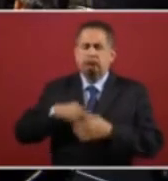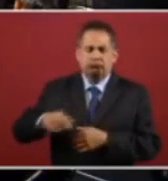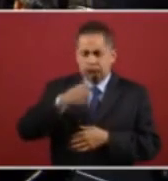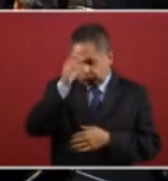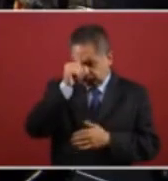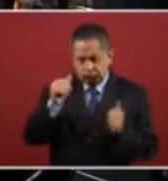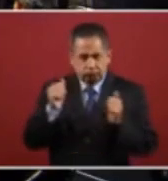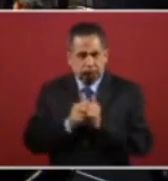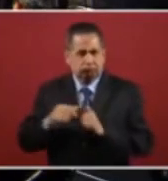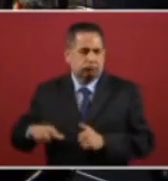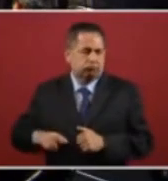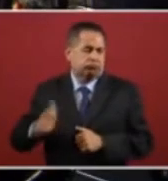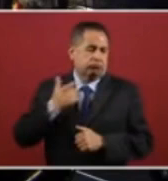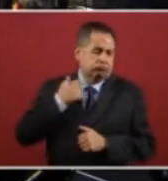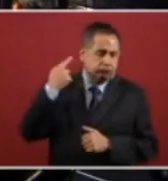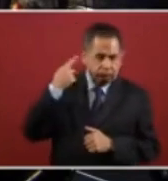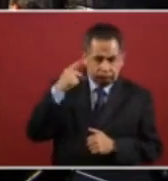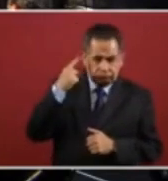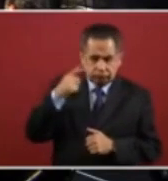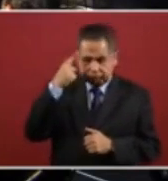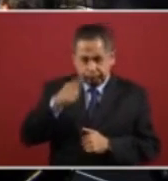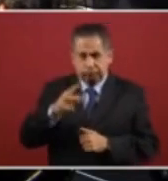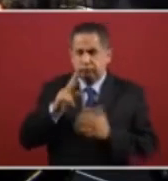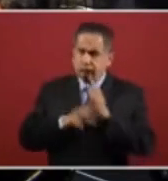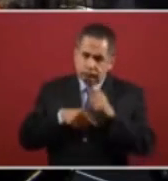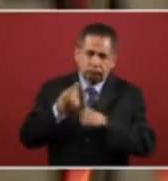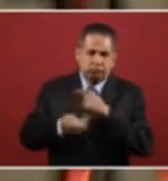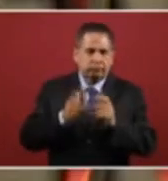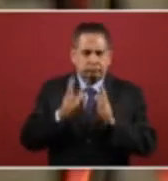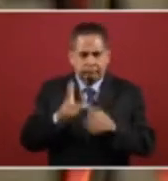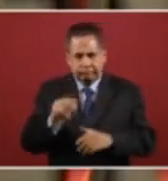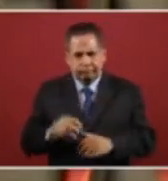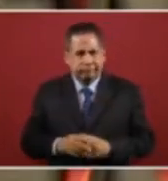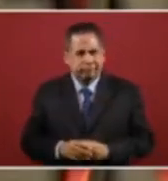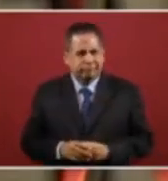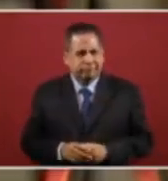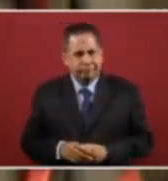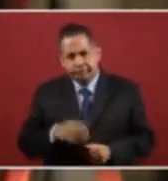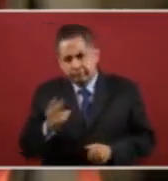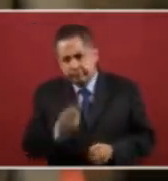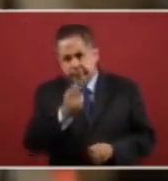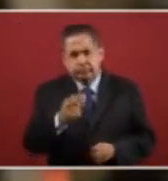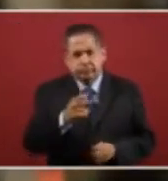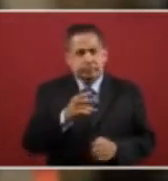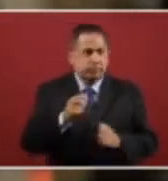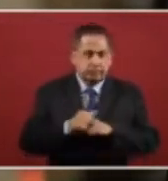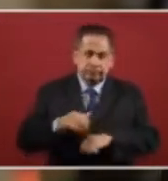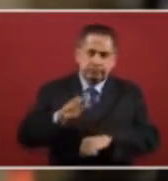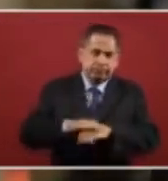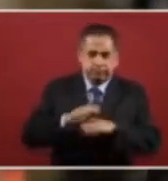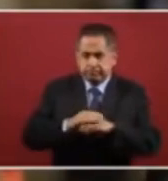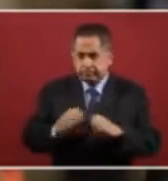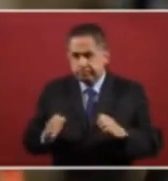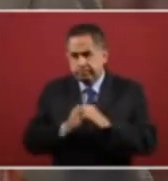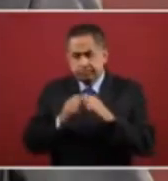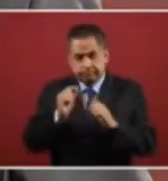they wrote an agreement with the previous government of Puebla to prevent that this would not happen again.